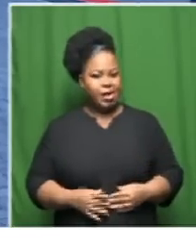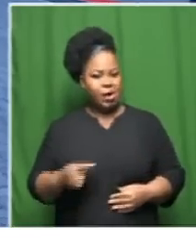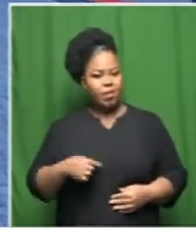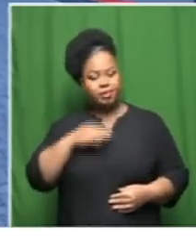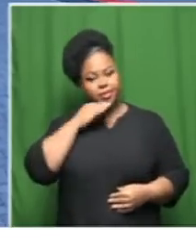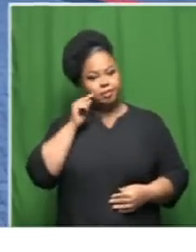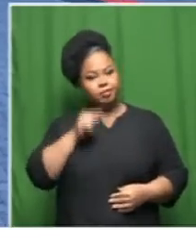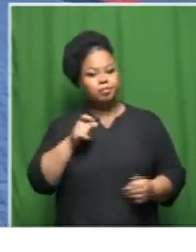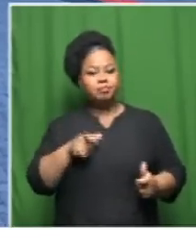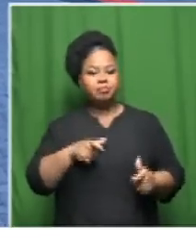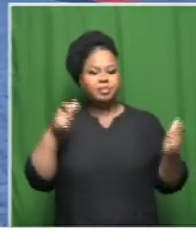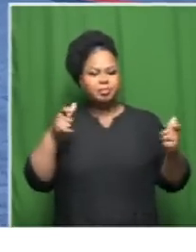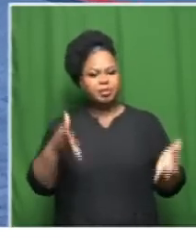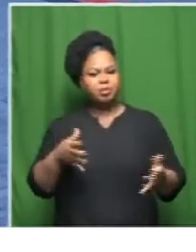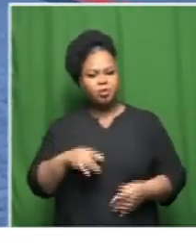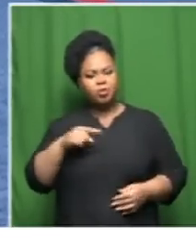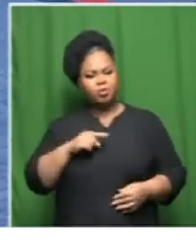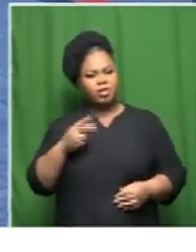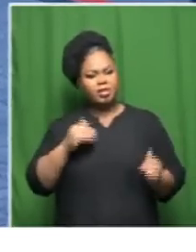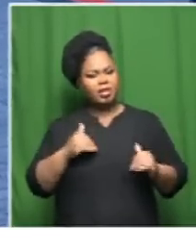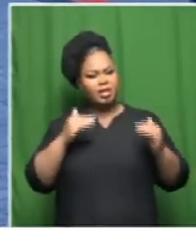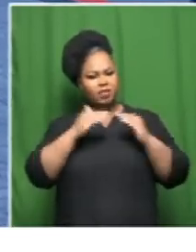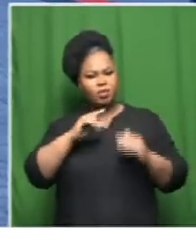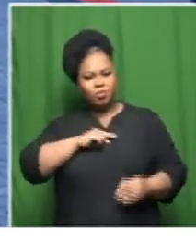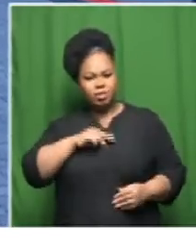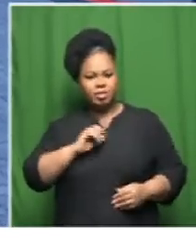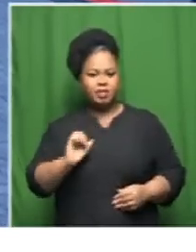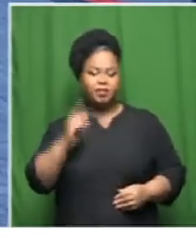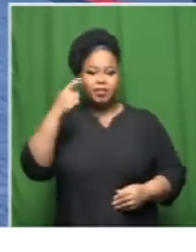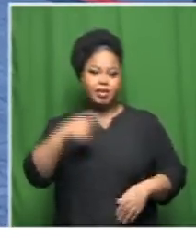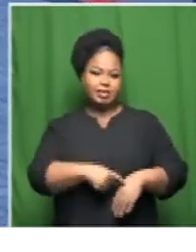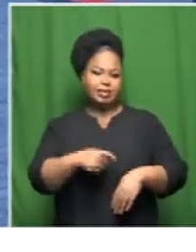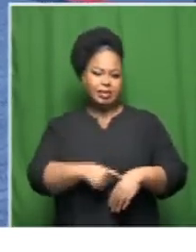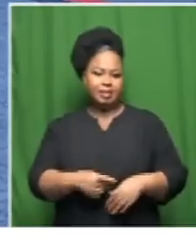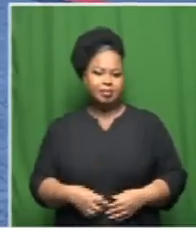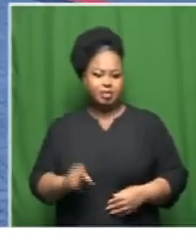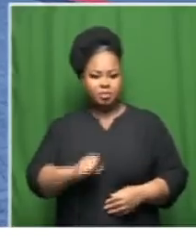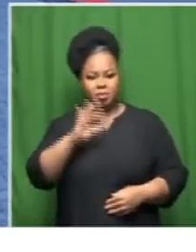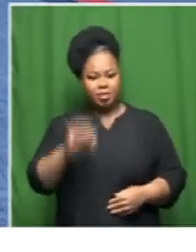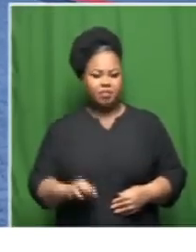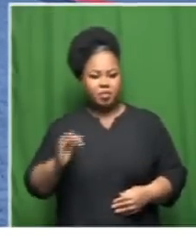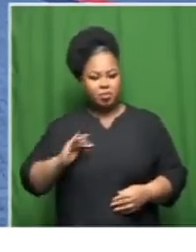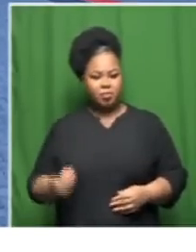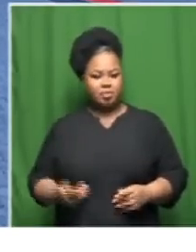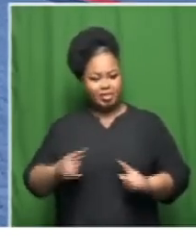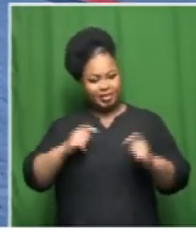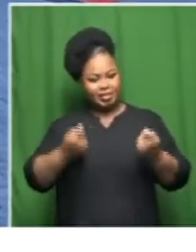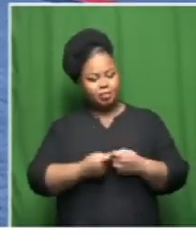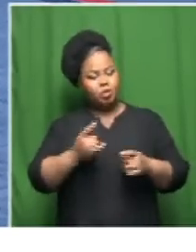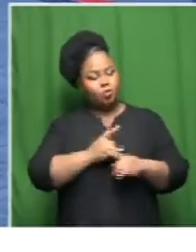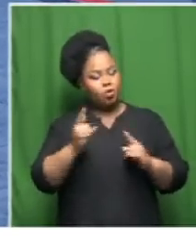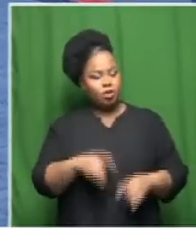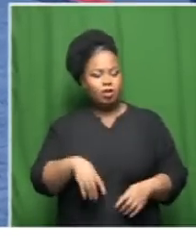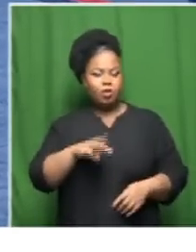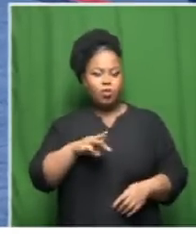mean, this is large scale. It's on another level because I mean, it's the first time that the South African women's team has won the WAFCON,